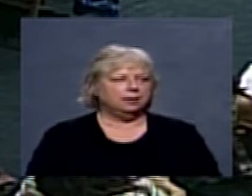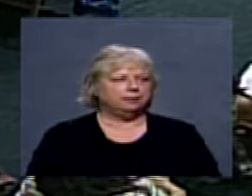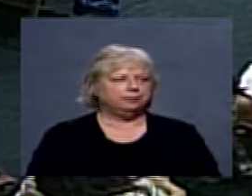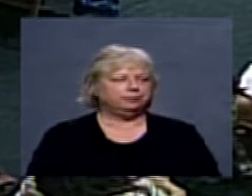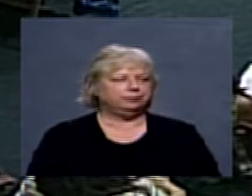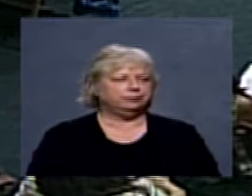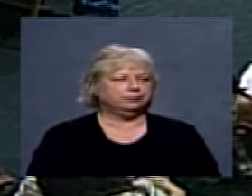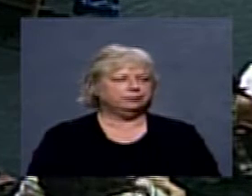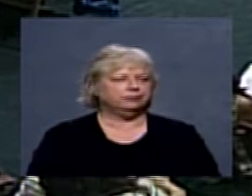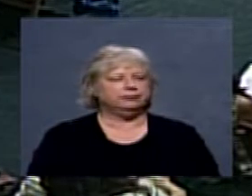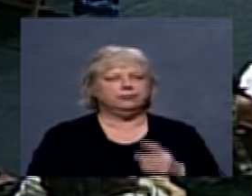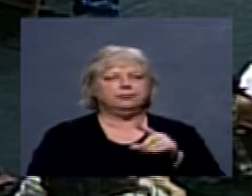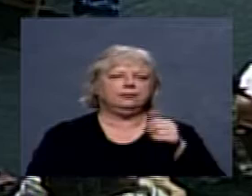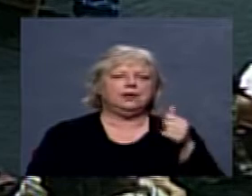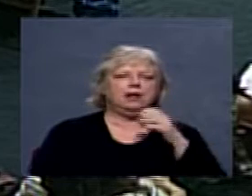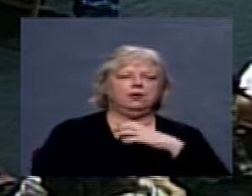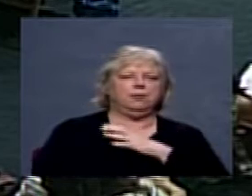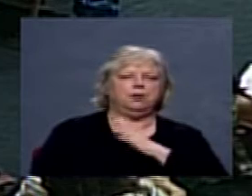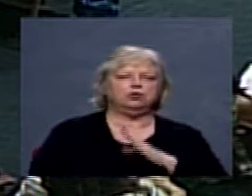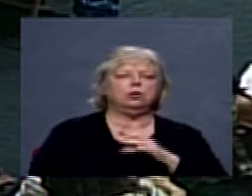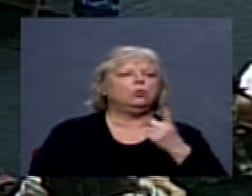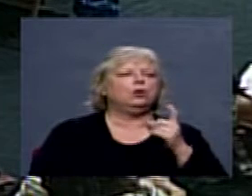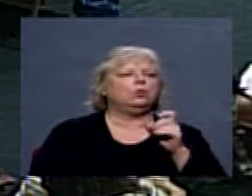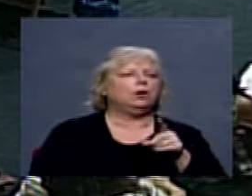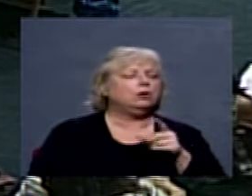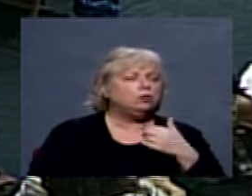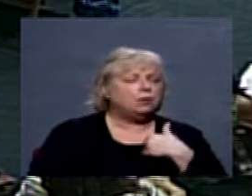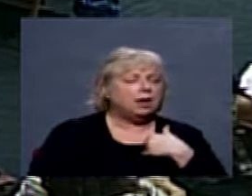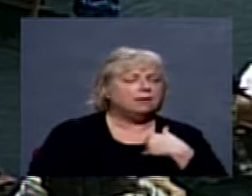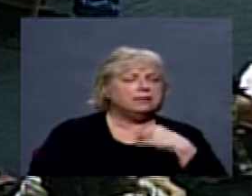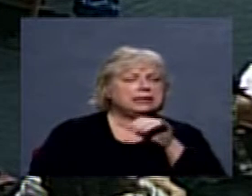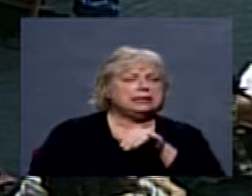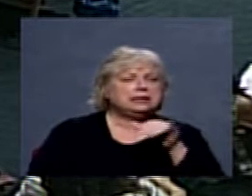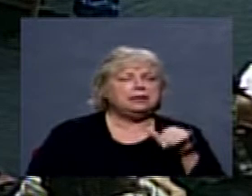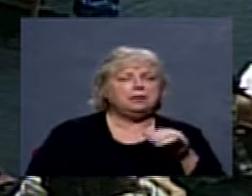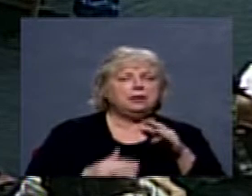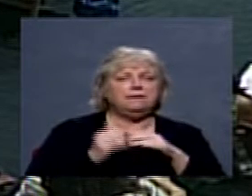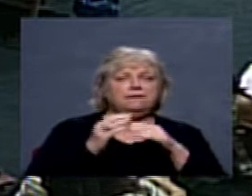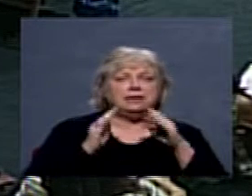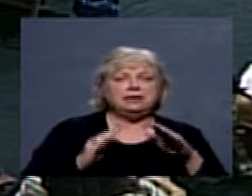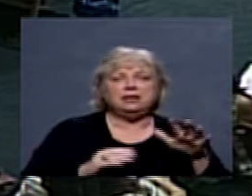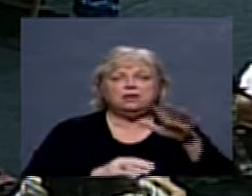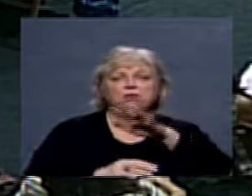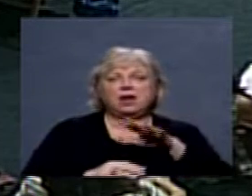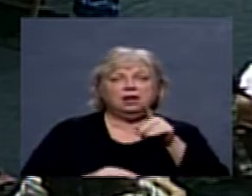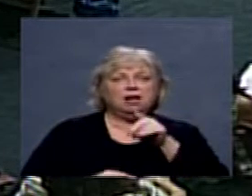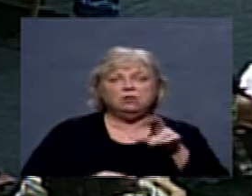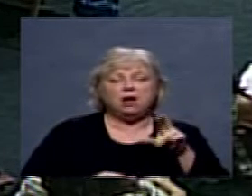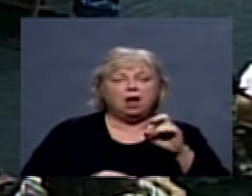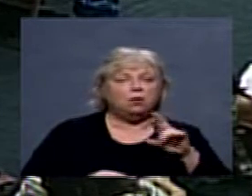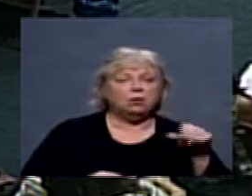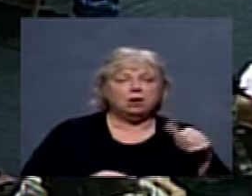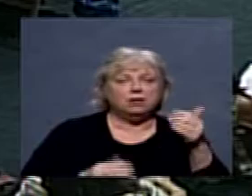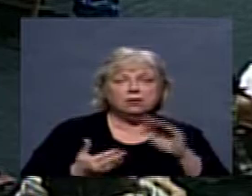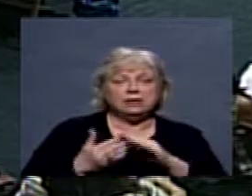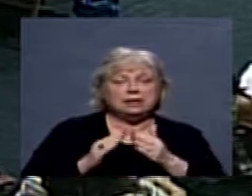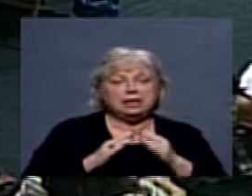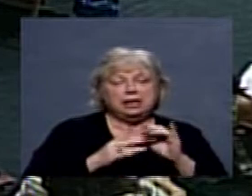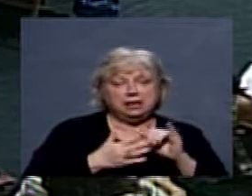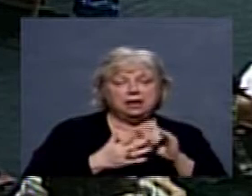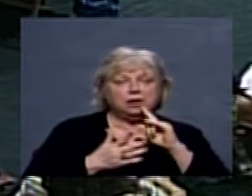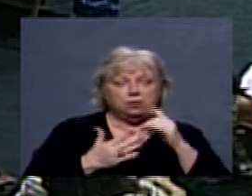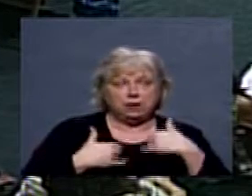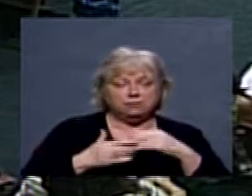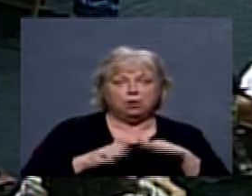Just one question. Do you have any similar facilities like this in the Little Rock area or elsewhere that are currently